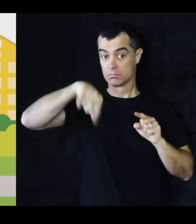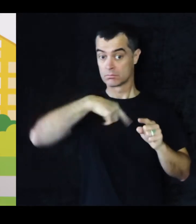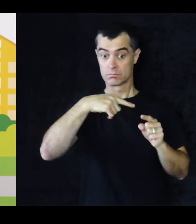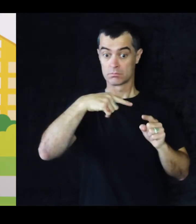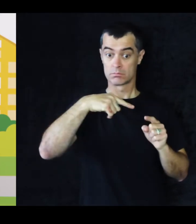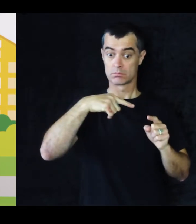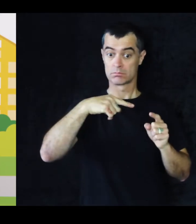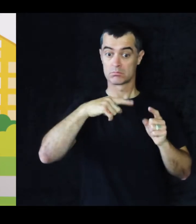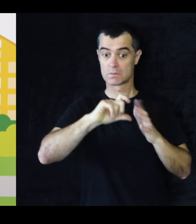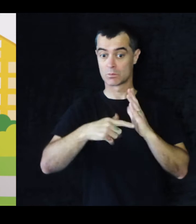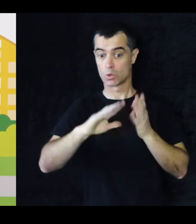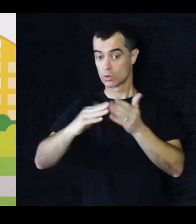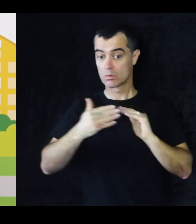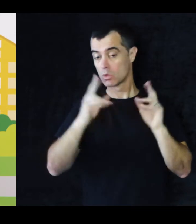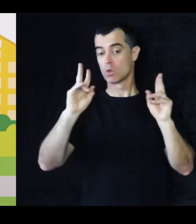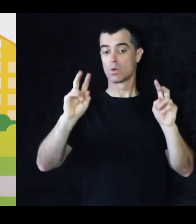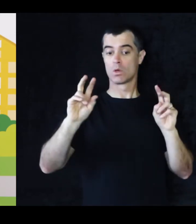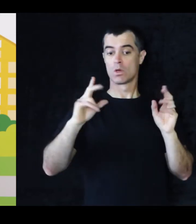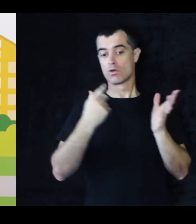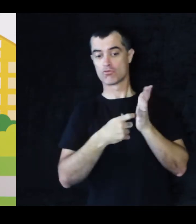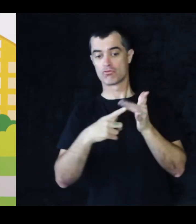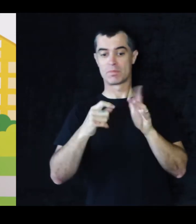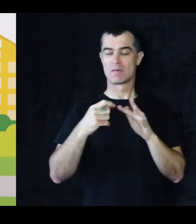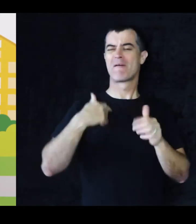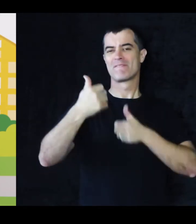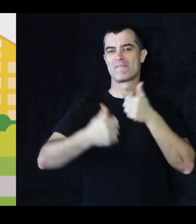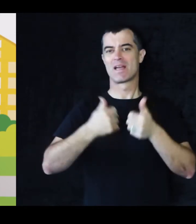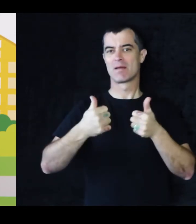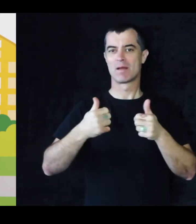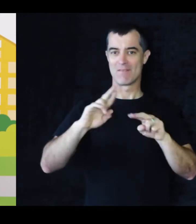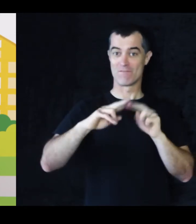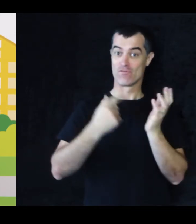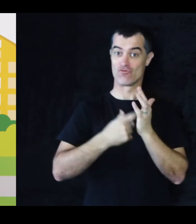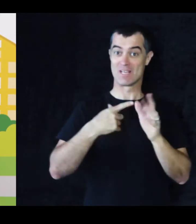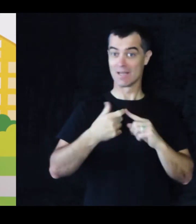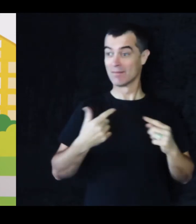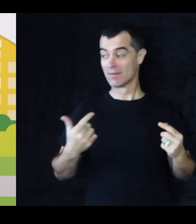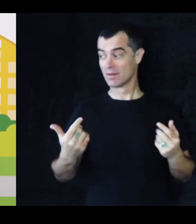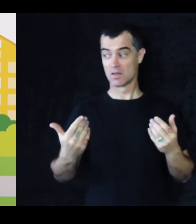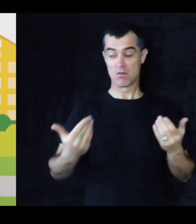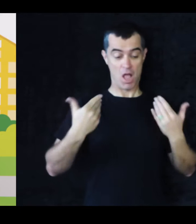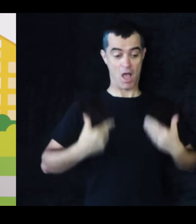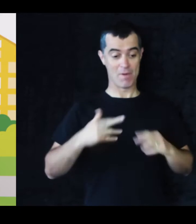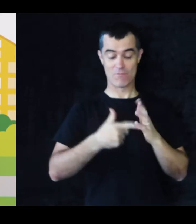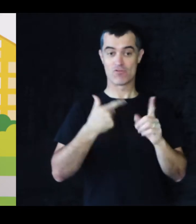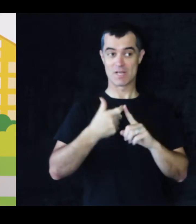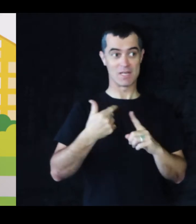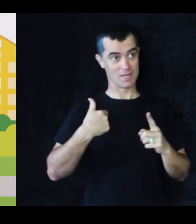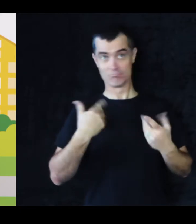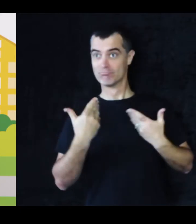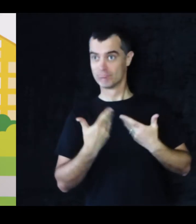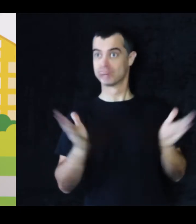So among ourselves, we call each other maybe crip. My favourite one is freak. I'm a freak. I'm